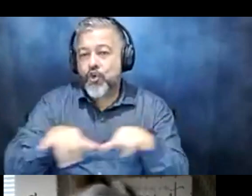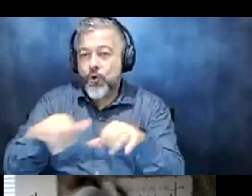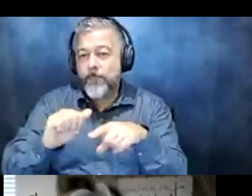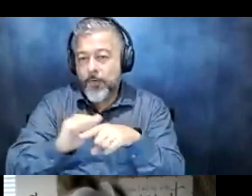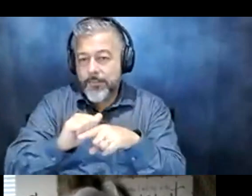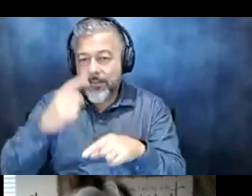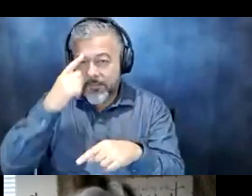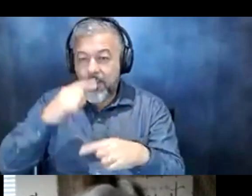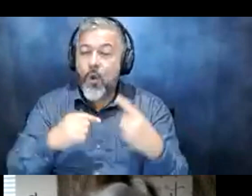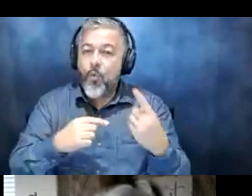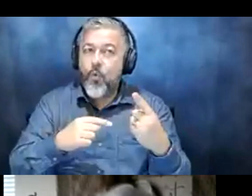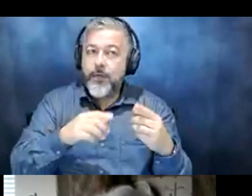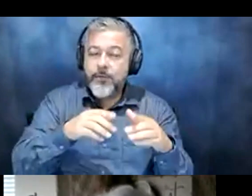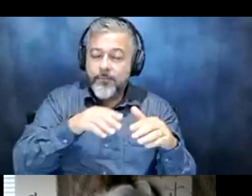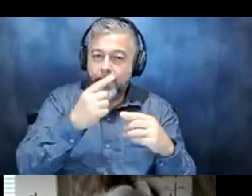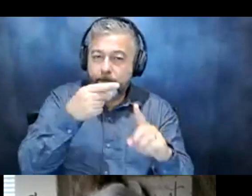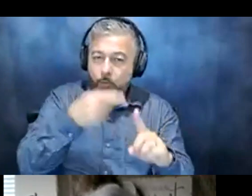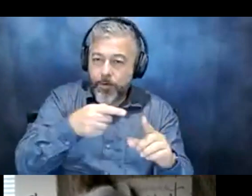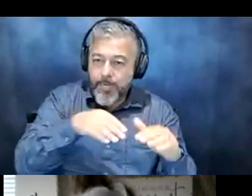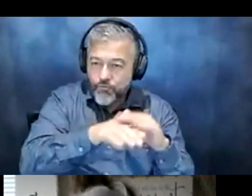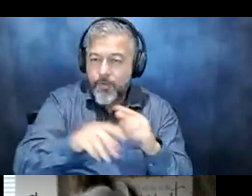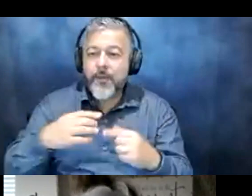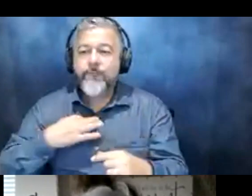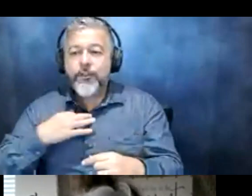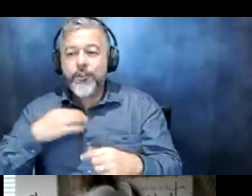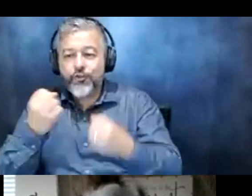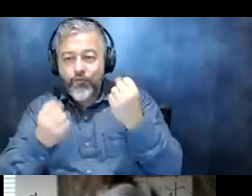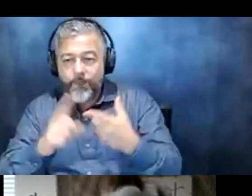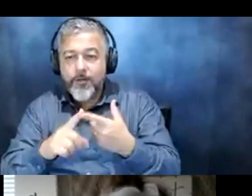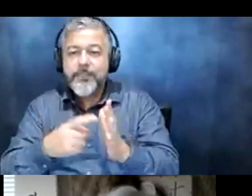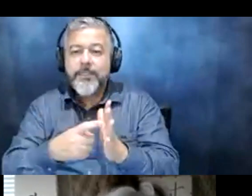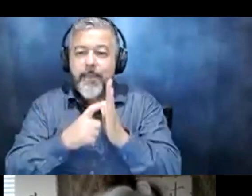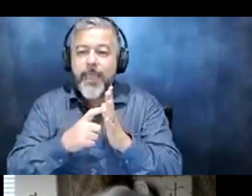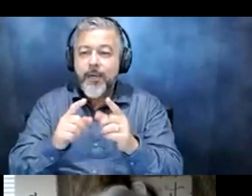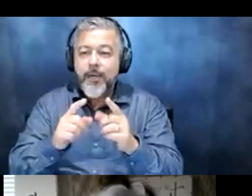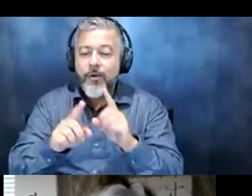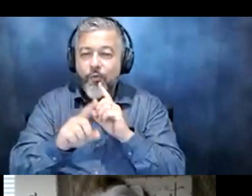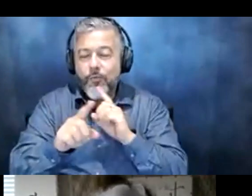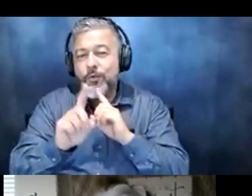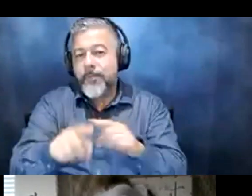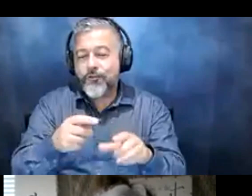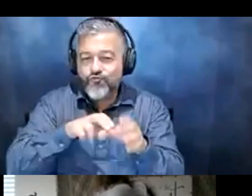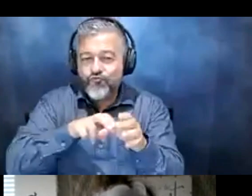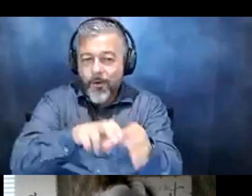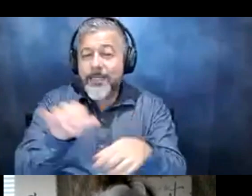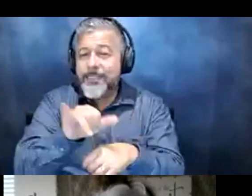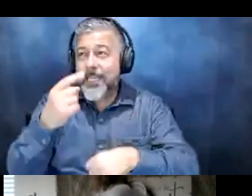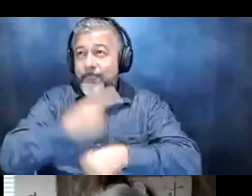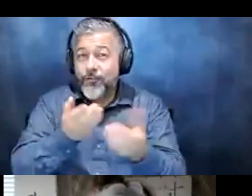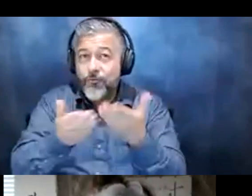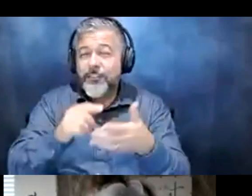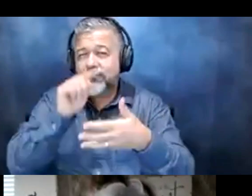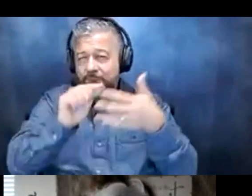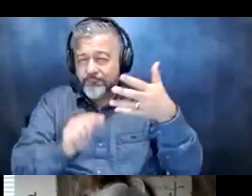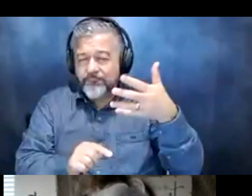entry, mobility management, volunteer drivers, demand response rides, same-day services, and the list goes on.